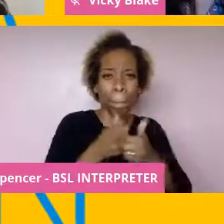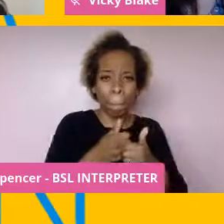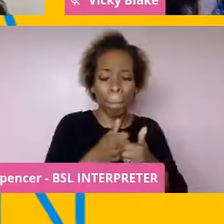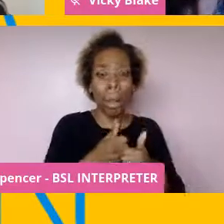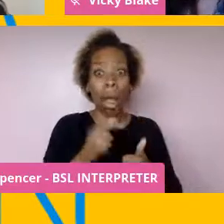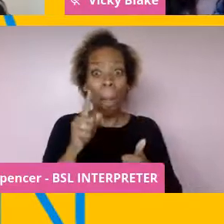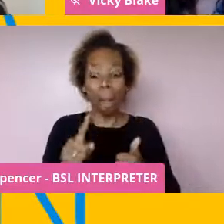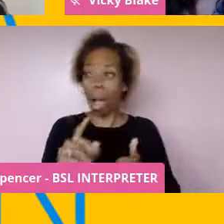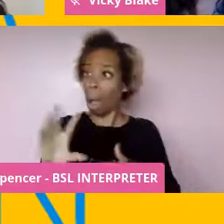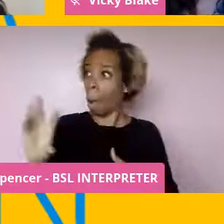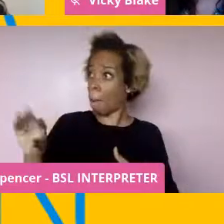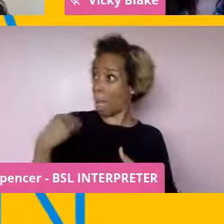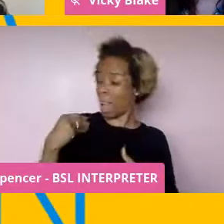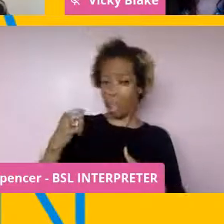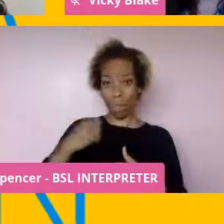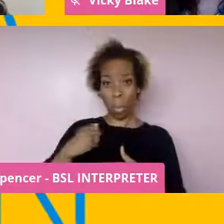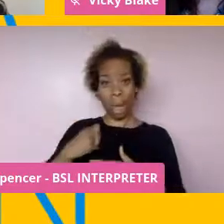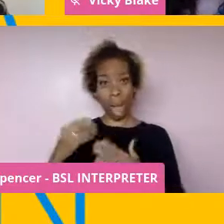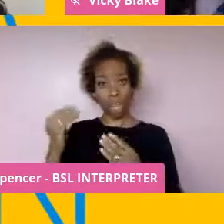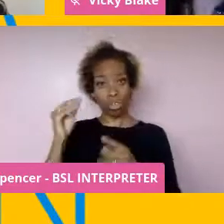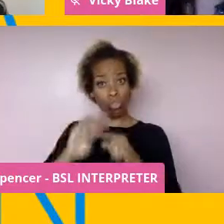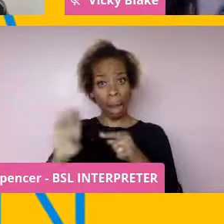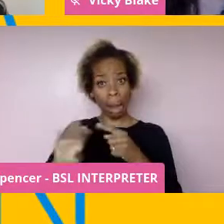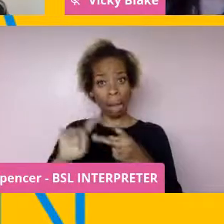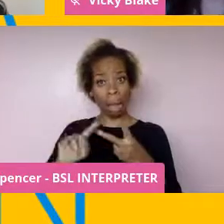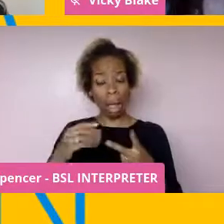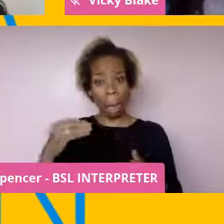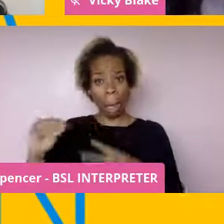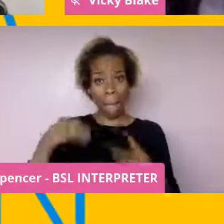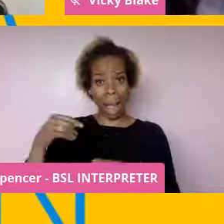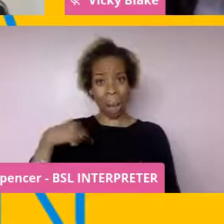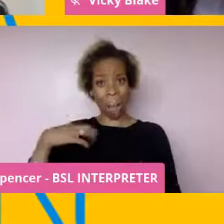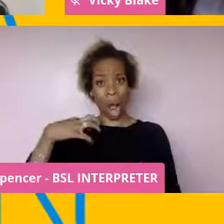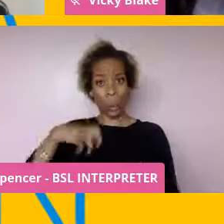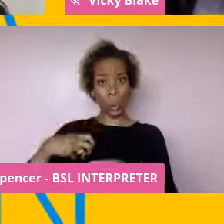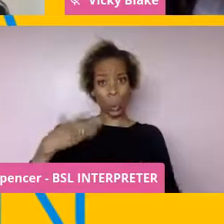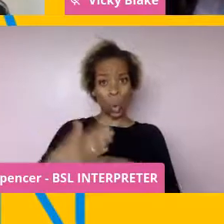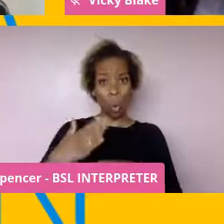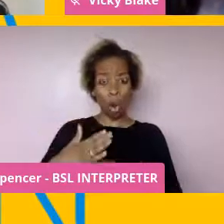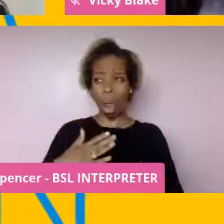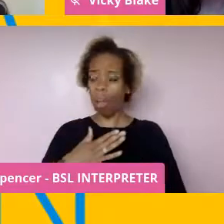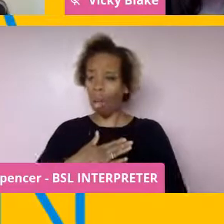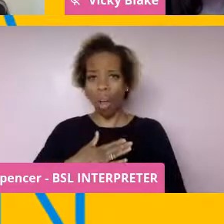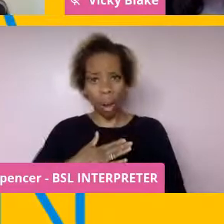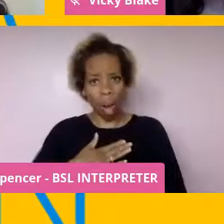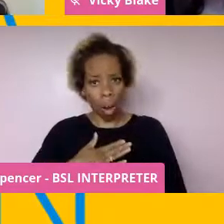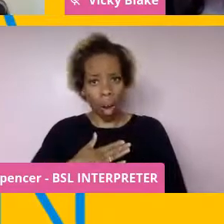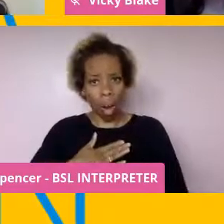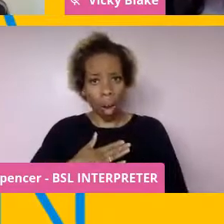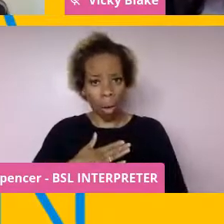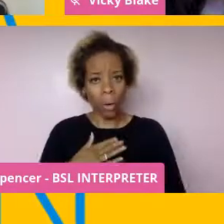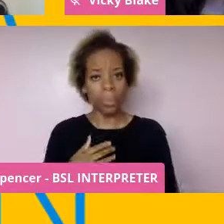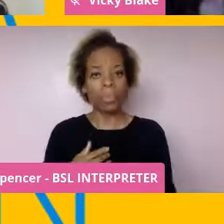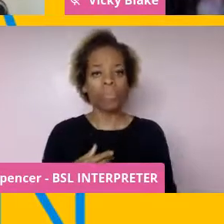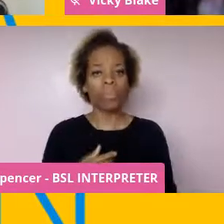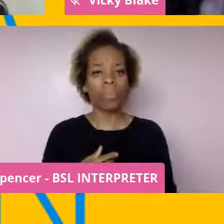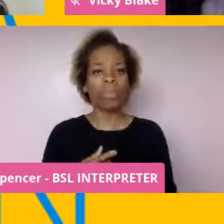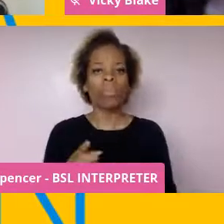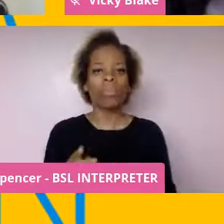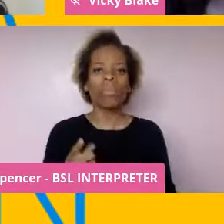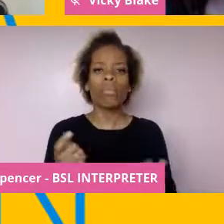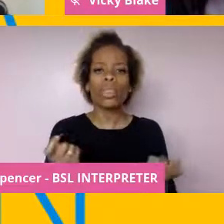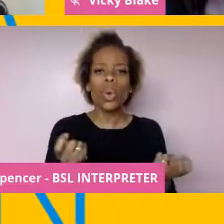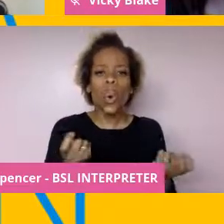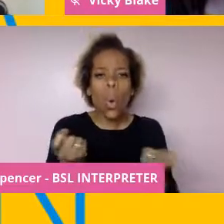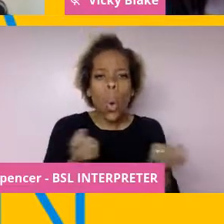is an incentive, and be paid for your training. That's, again, how I kind of fell into the role. And it means that, for example, in organising people who teach on short